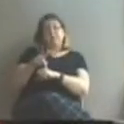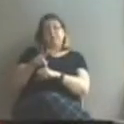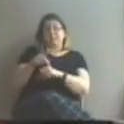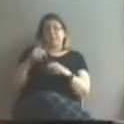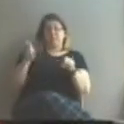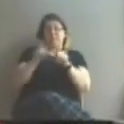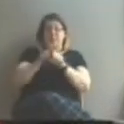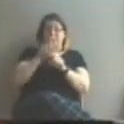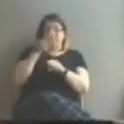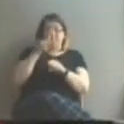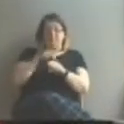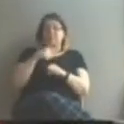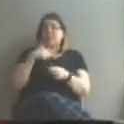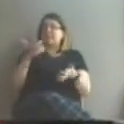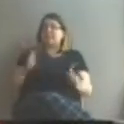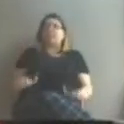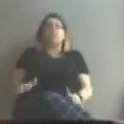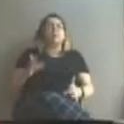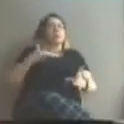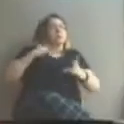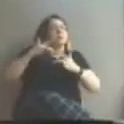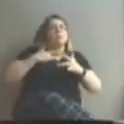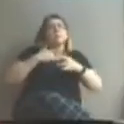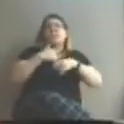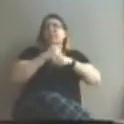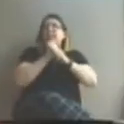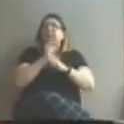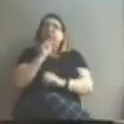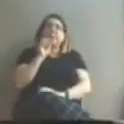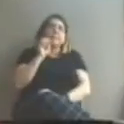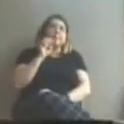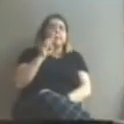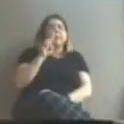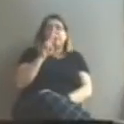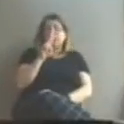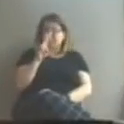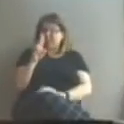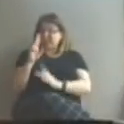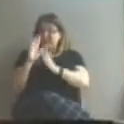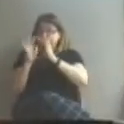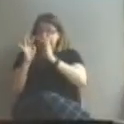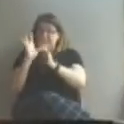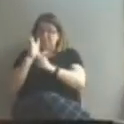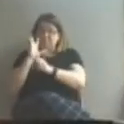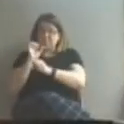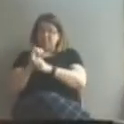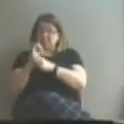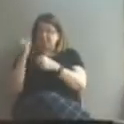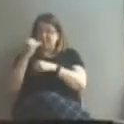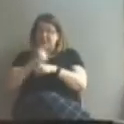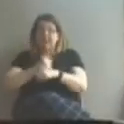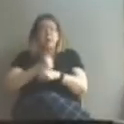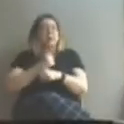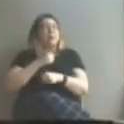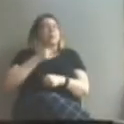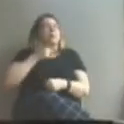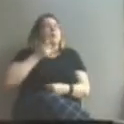principal, I didn't want to worry about making menus, or was the network going to work today, or have